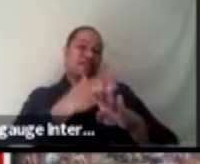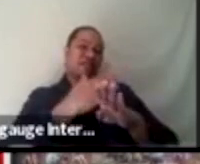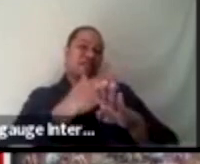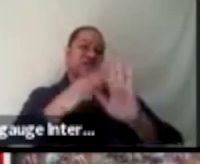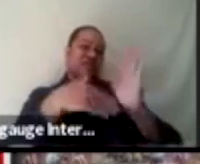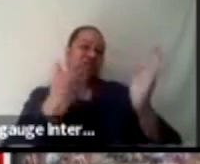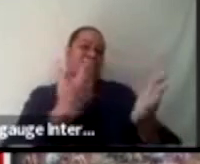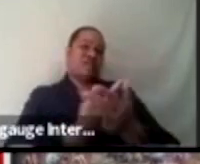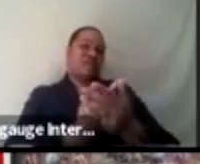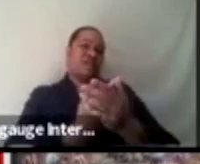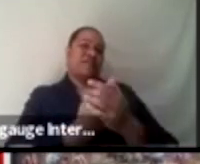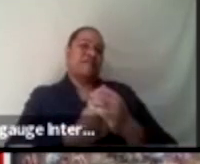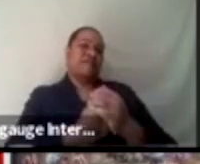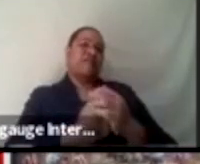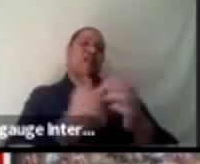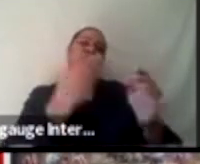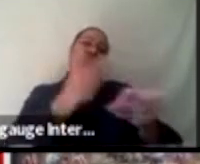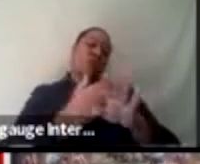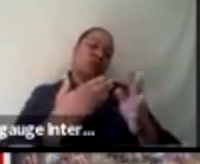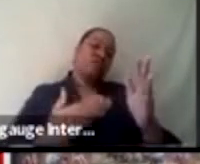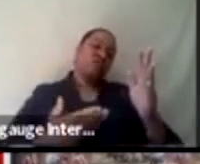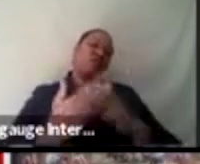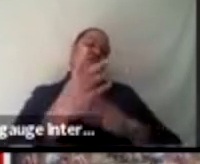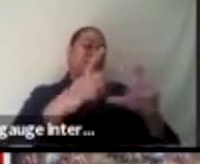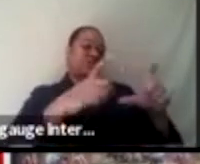will work through the challenges before us.